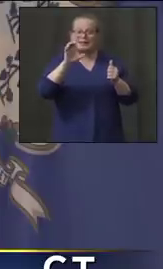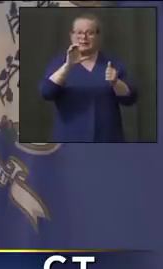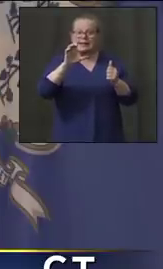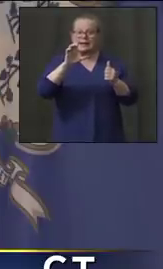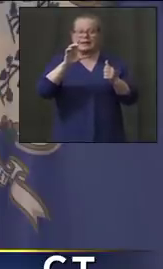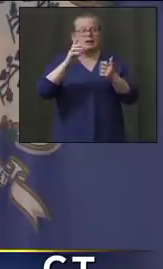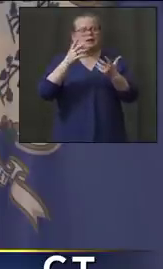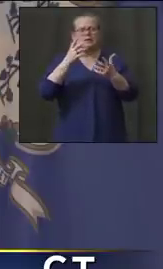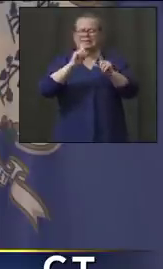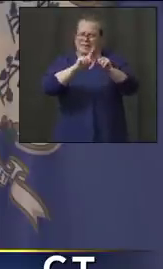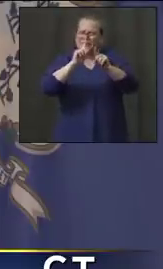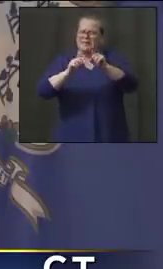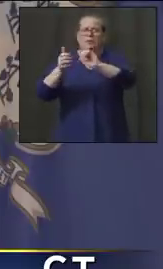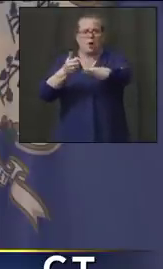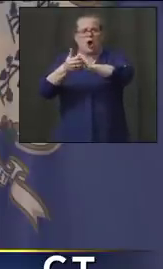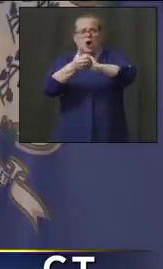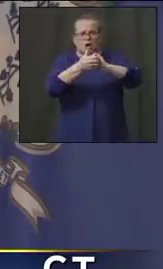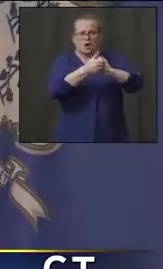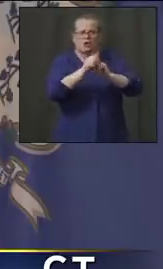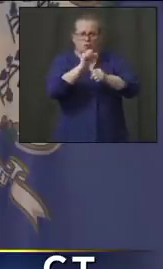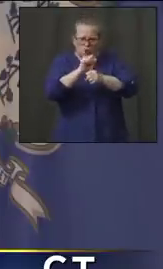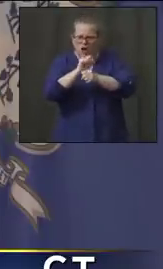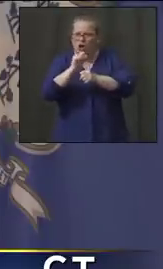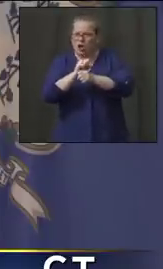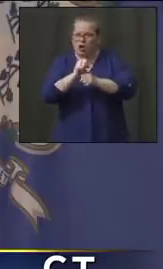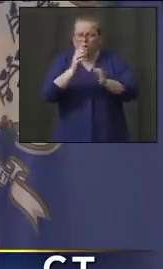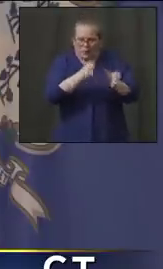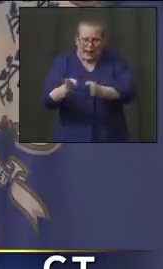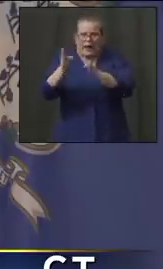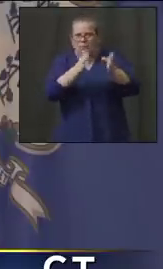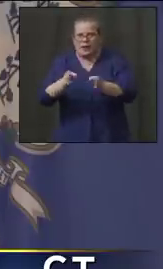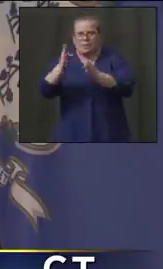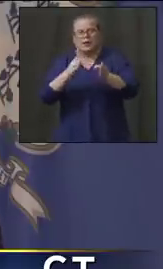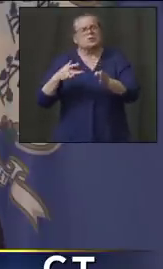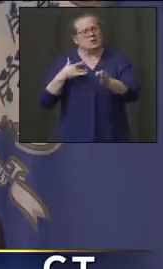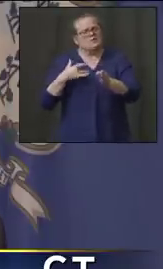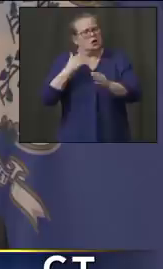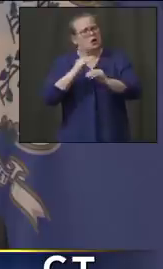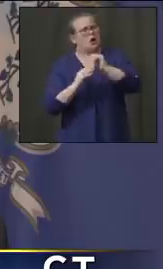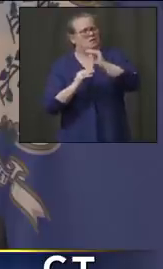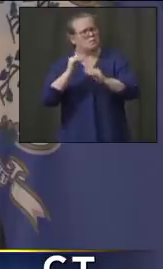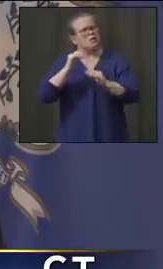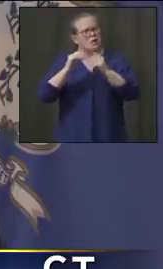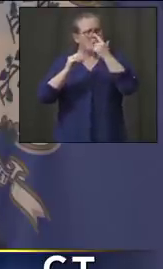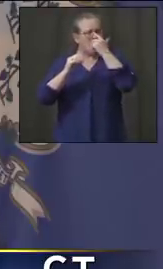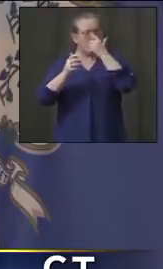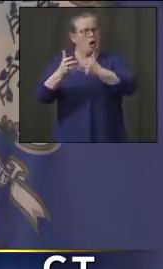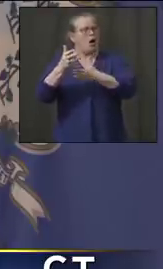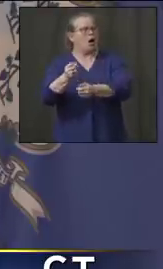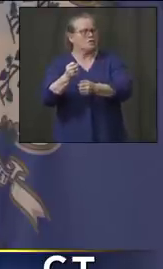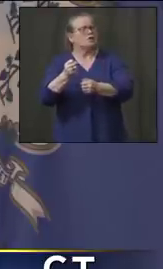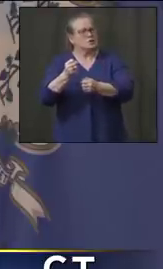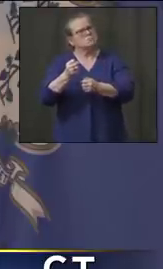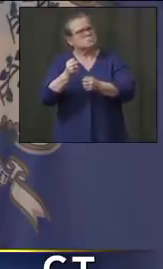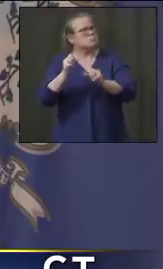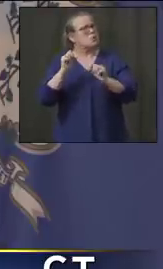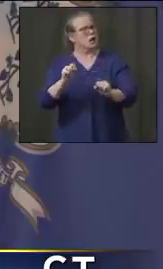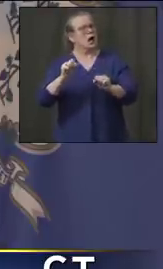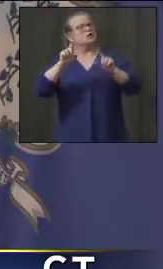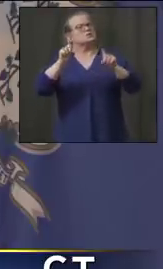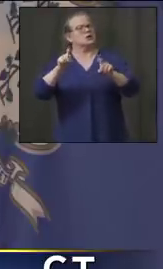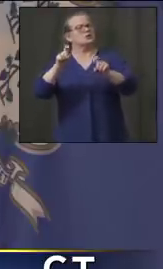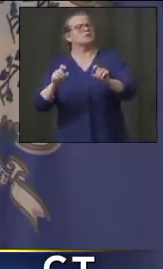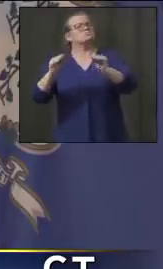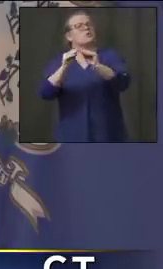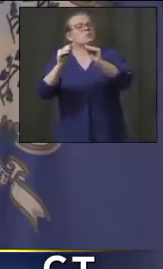different partners. We feel pretty confident we're going to get a lot more testing up there. The metric is not an absolute number. The metric is to make sure we have enough